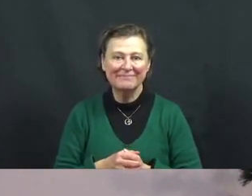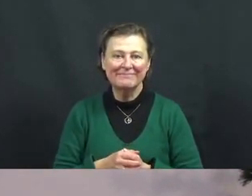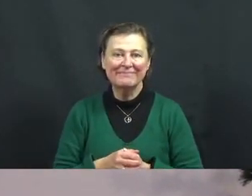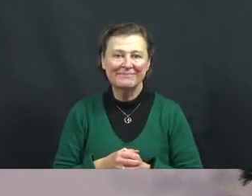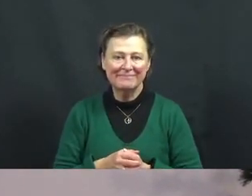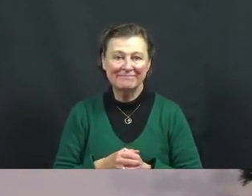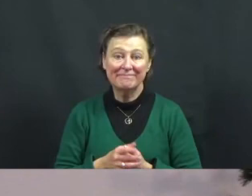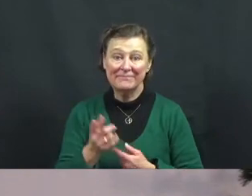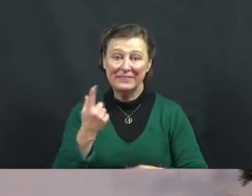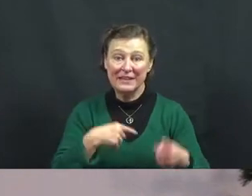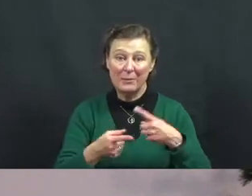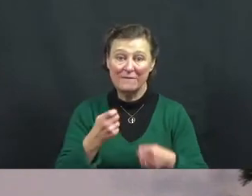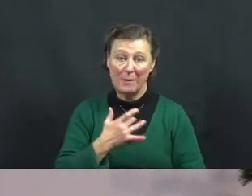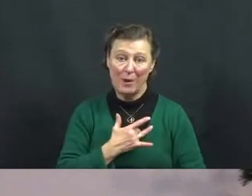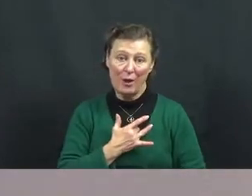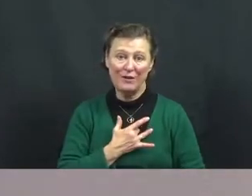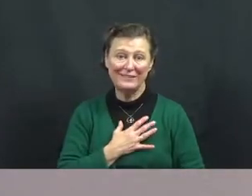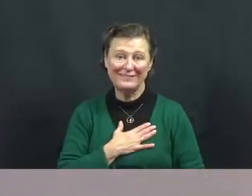Coming from the heart,